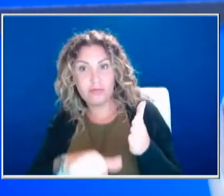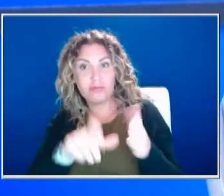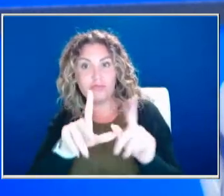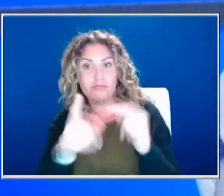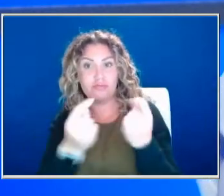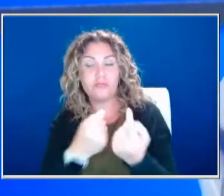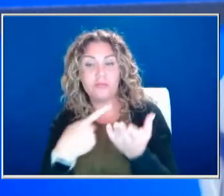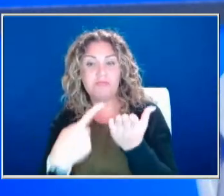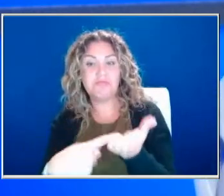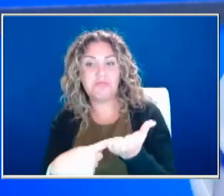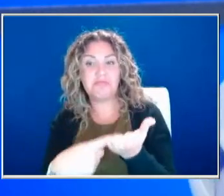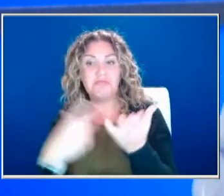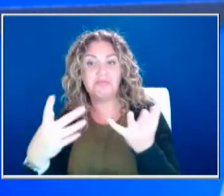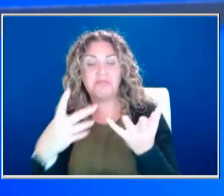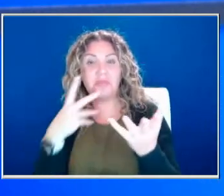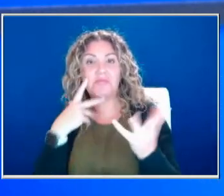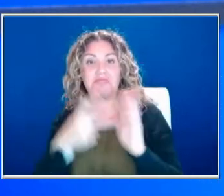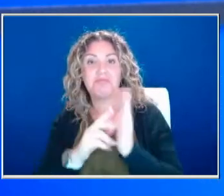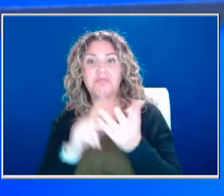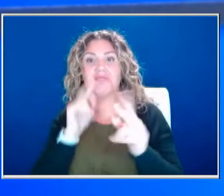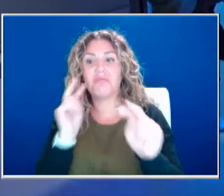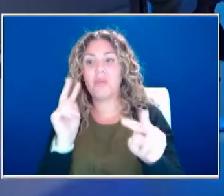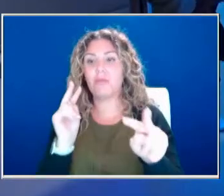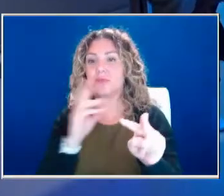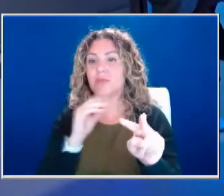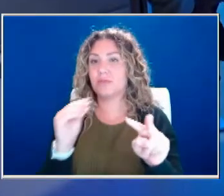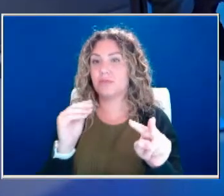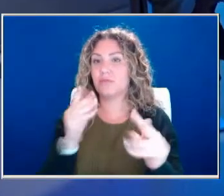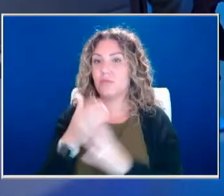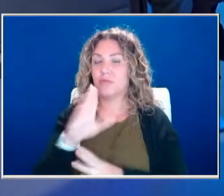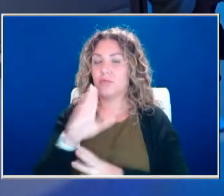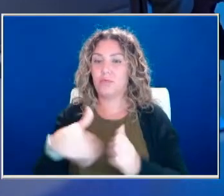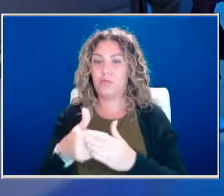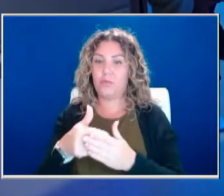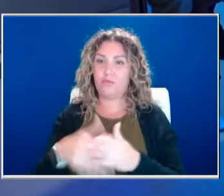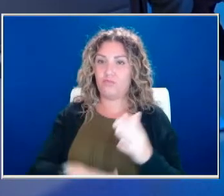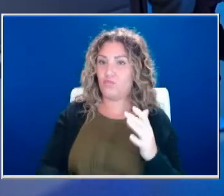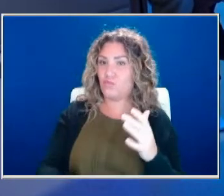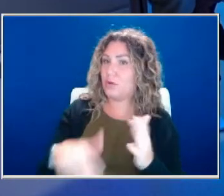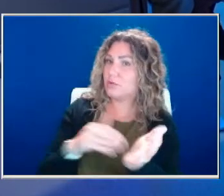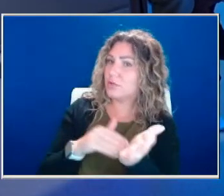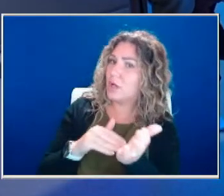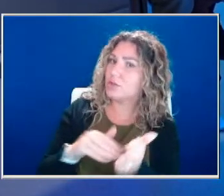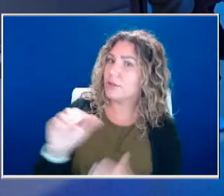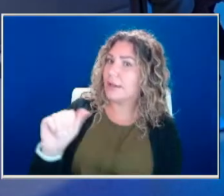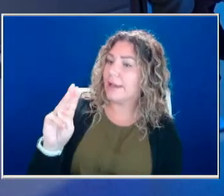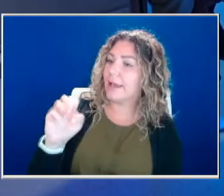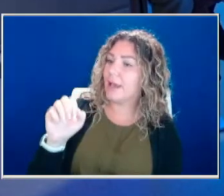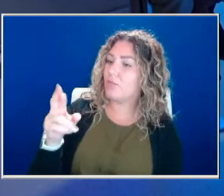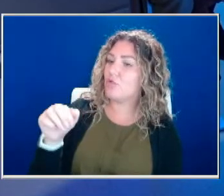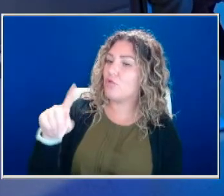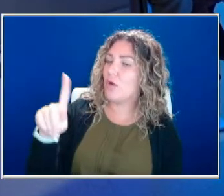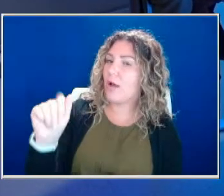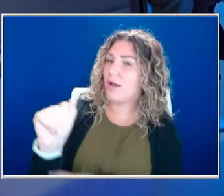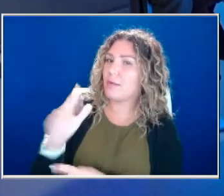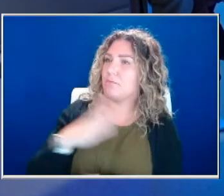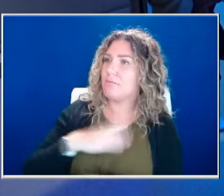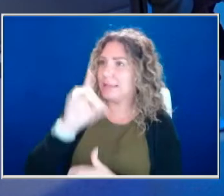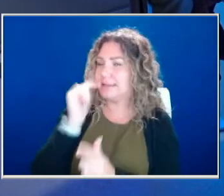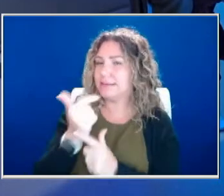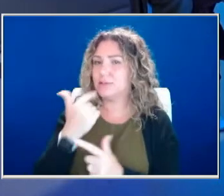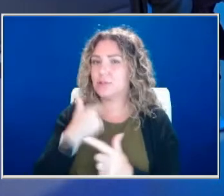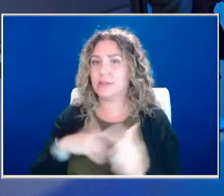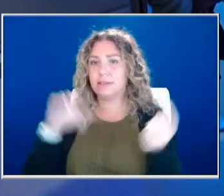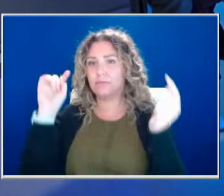for observation and monitoring throughout your pregnancy. Dr. Camerata, Pamela wants to know, she says, my sister has migraines that makes it hard to get